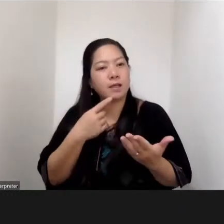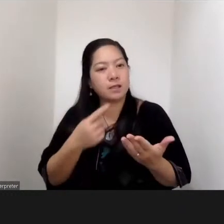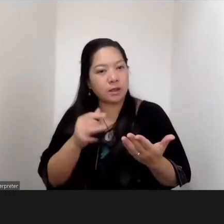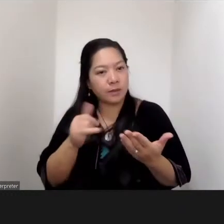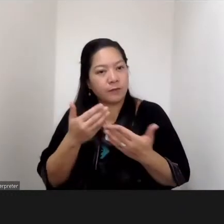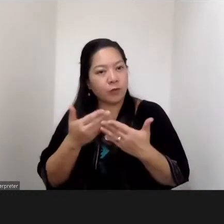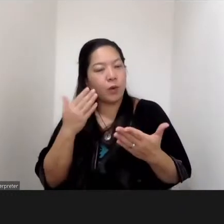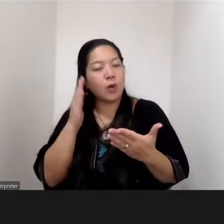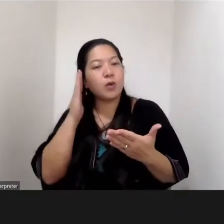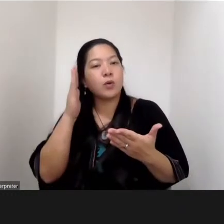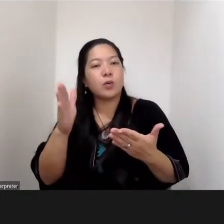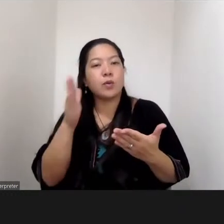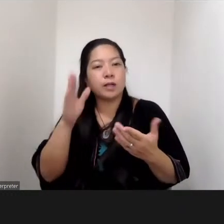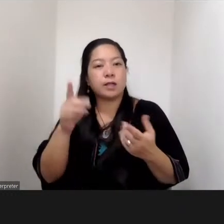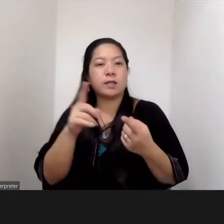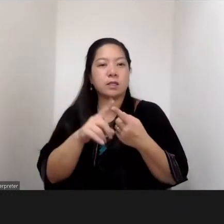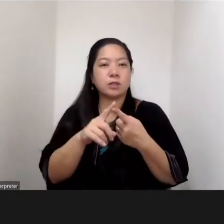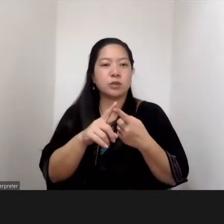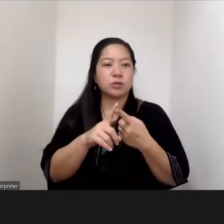they willing to